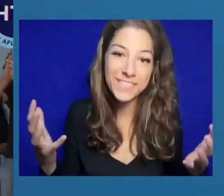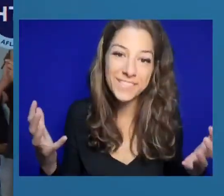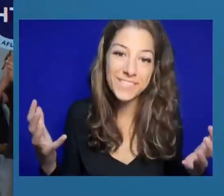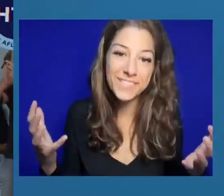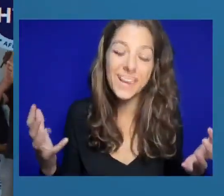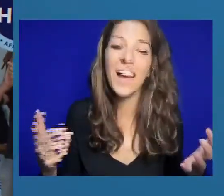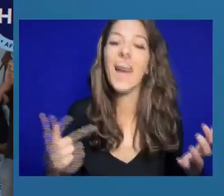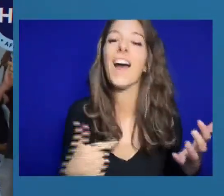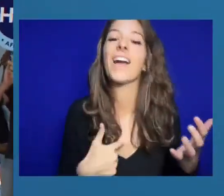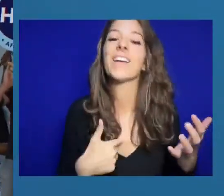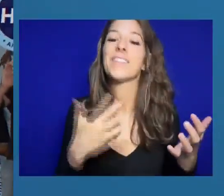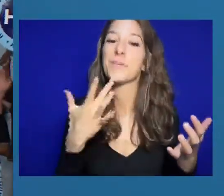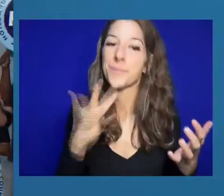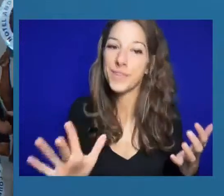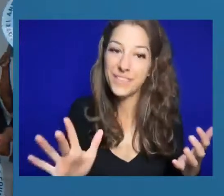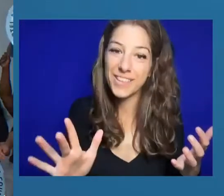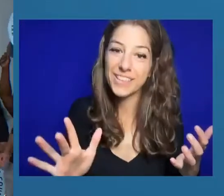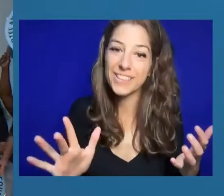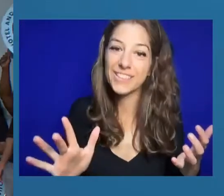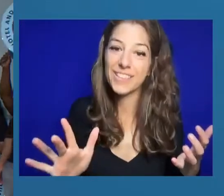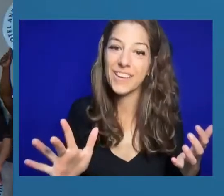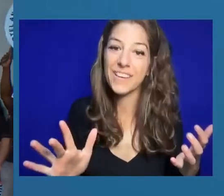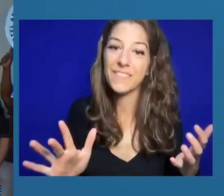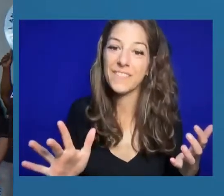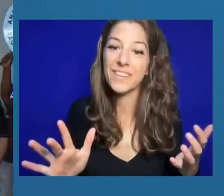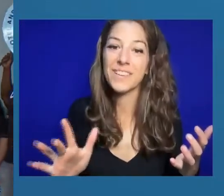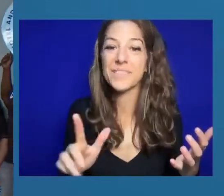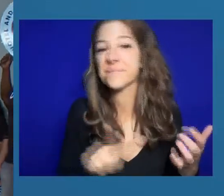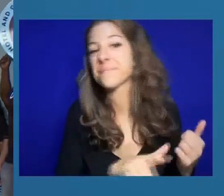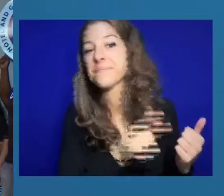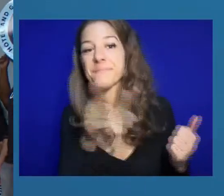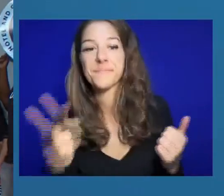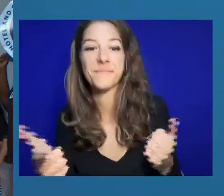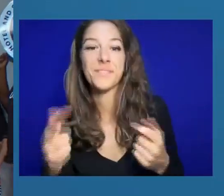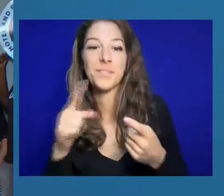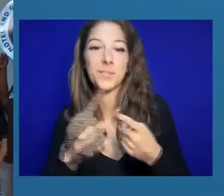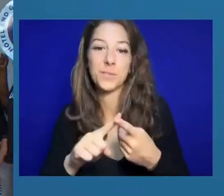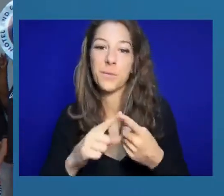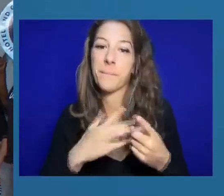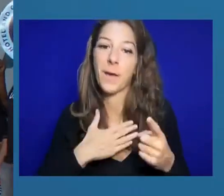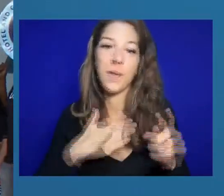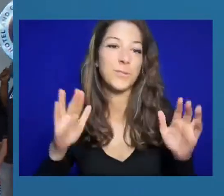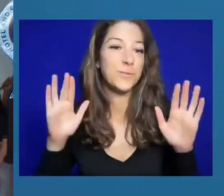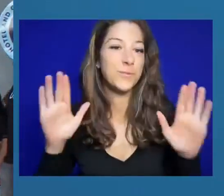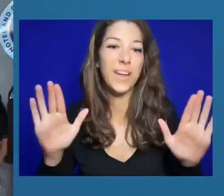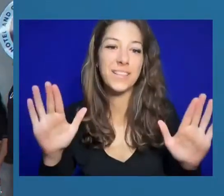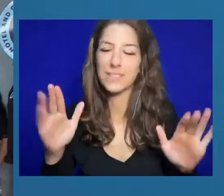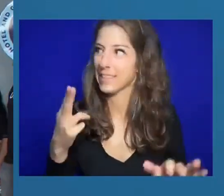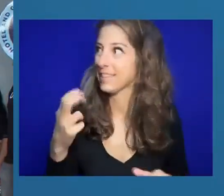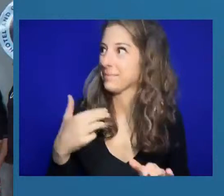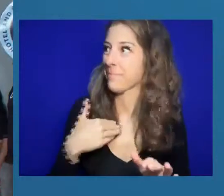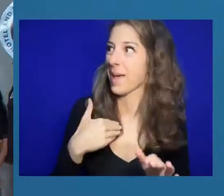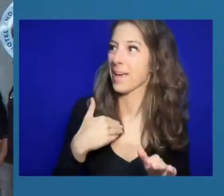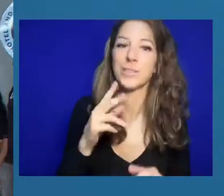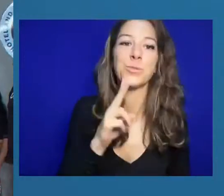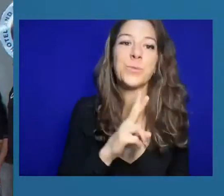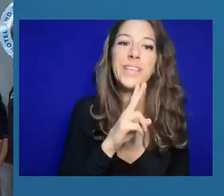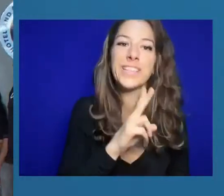get the privilege of giving it back to my great, he's my wonder twin, where is